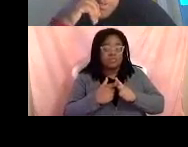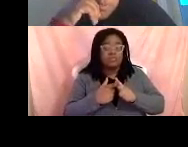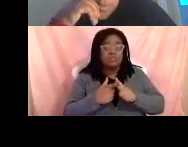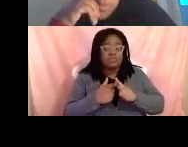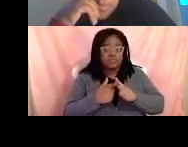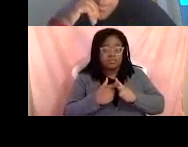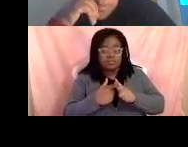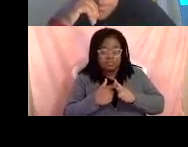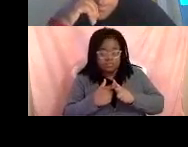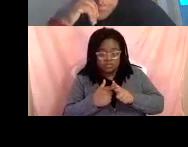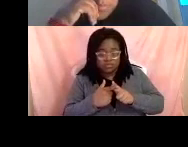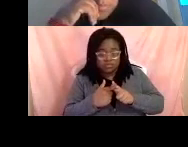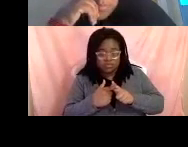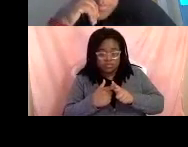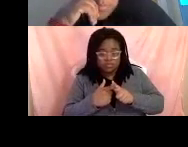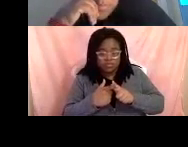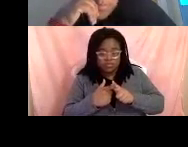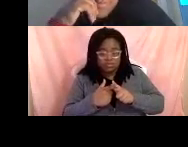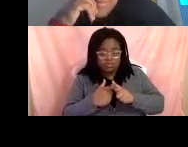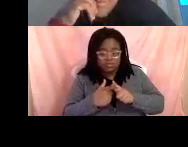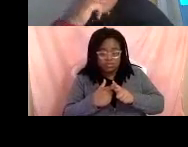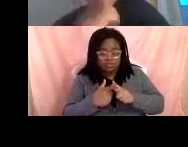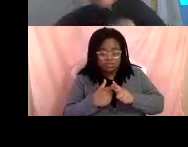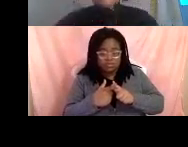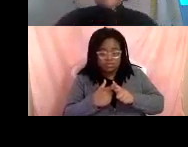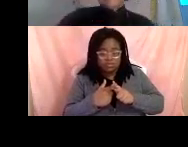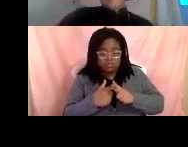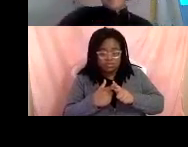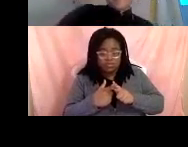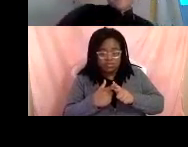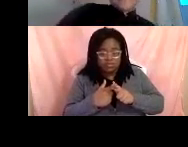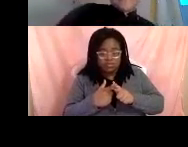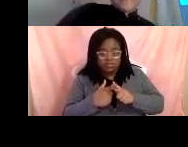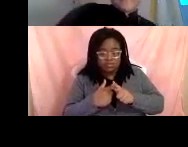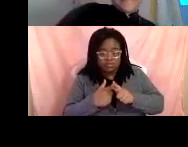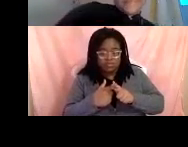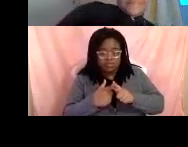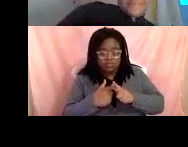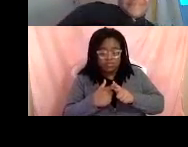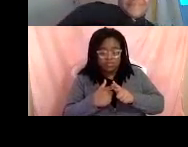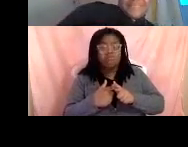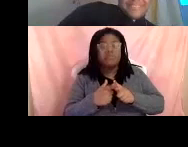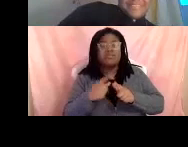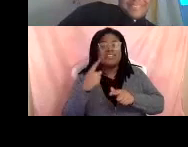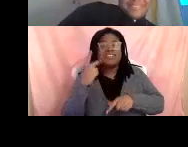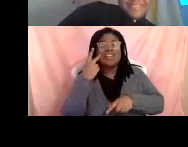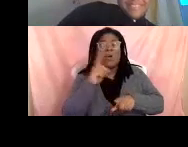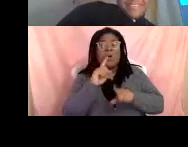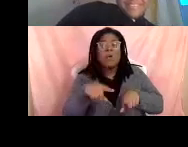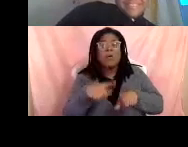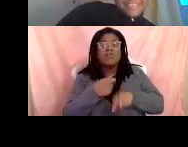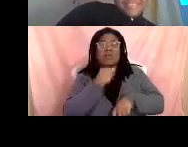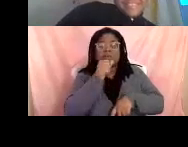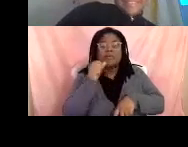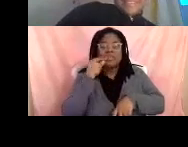delivered to Khalil. Oh, I guess an order from Amazon that